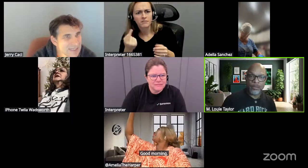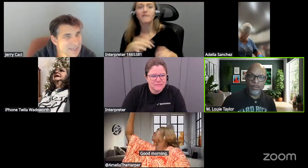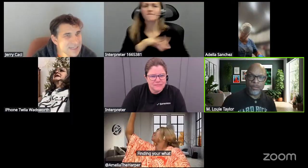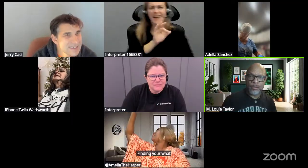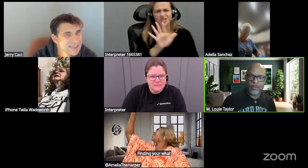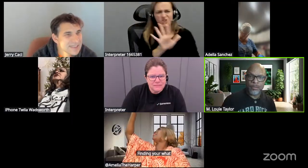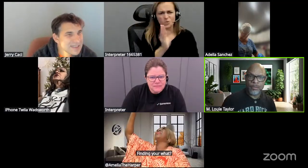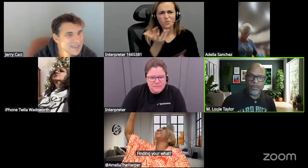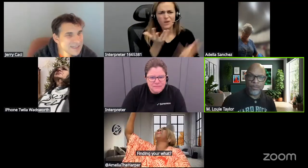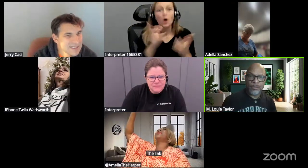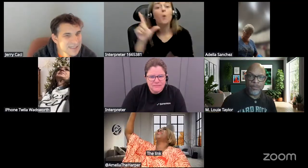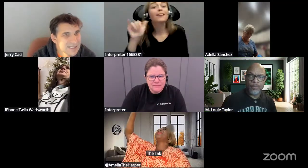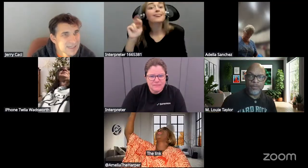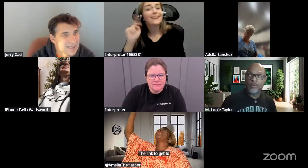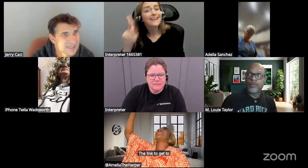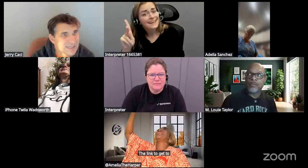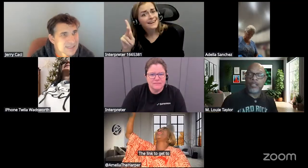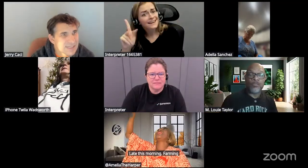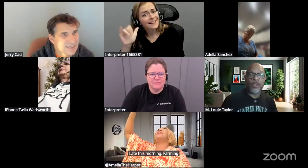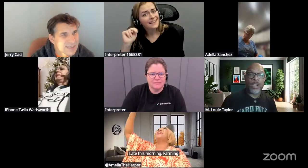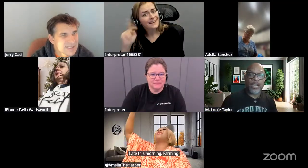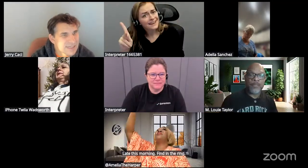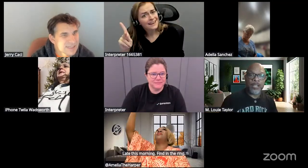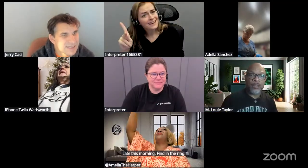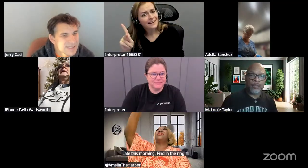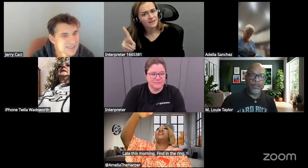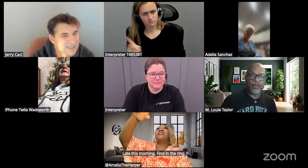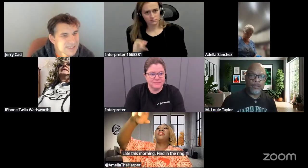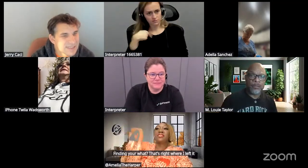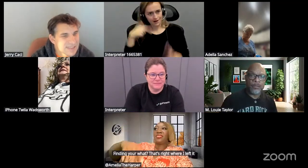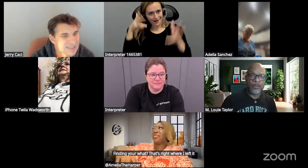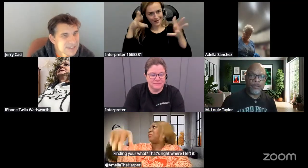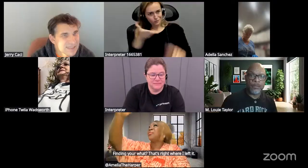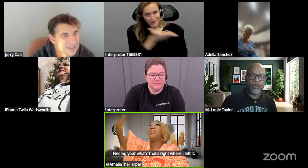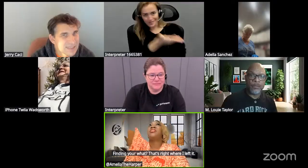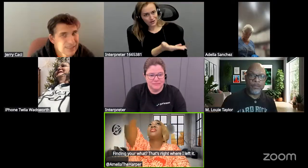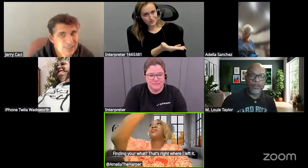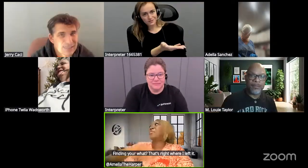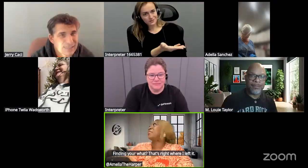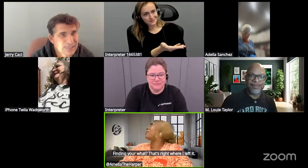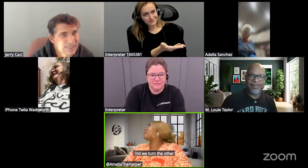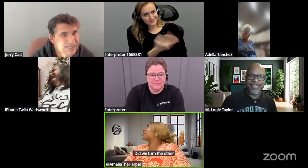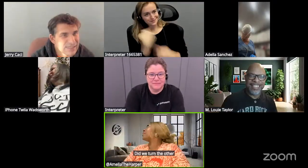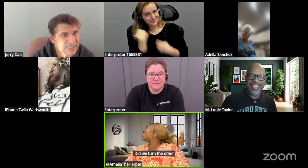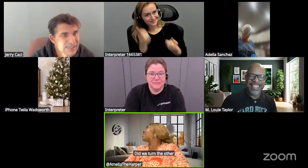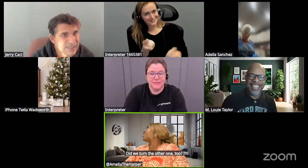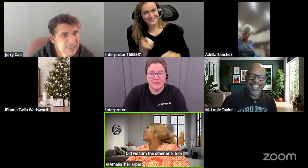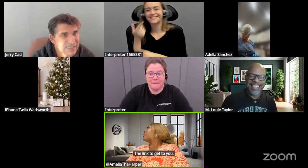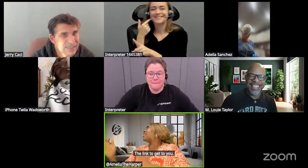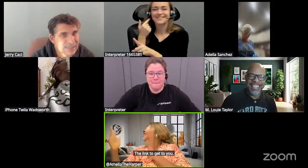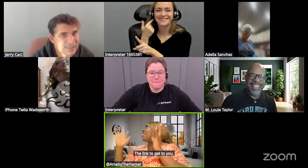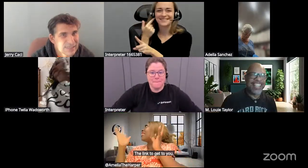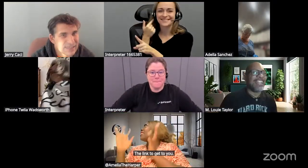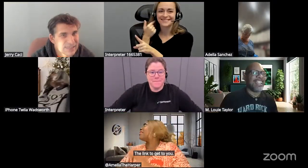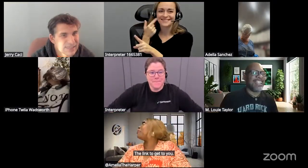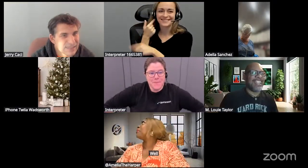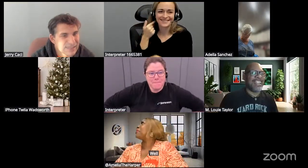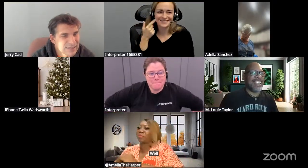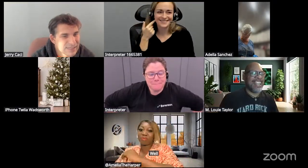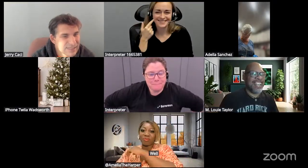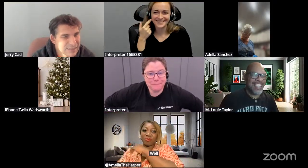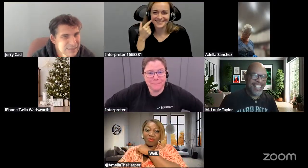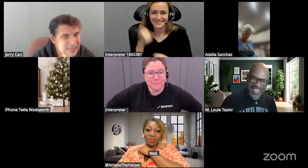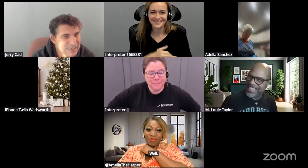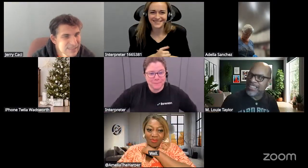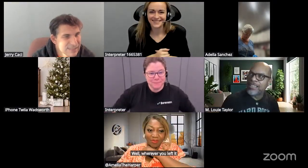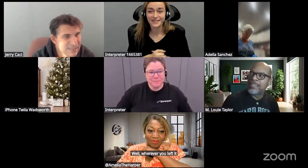The link to get to you. Finding the link. It's right where I left it. We can turn the other one on too. Well, wherever you left